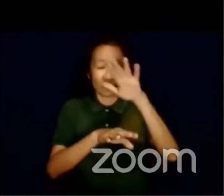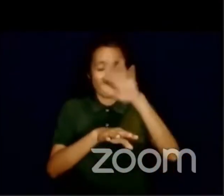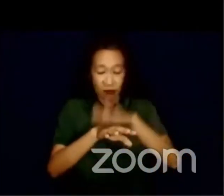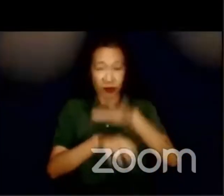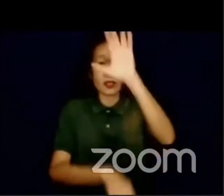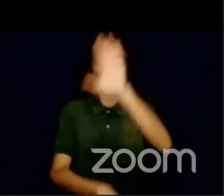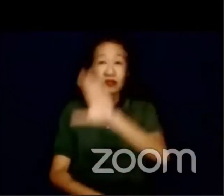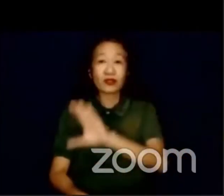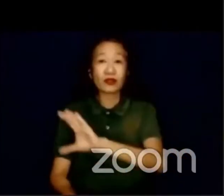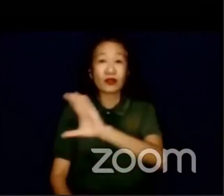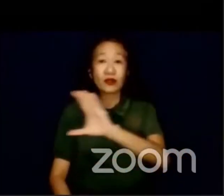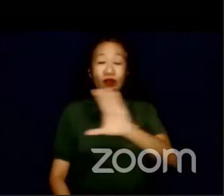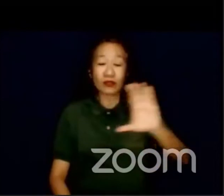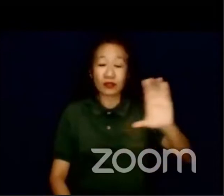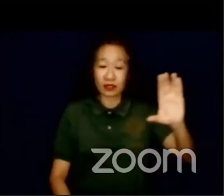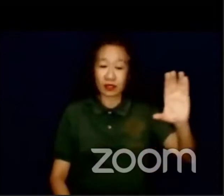on the